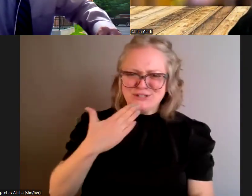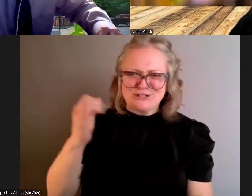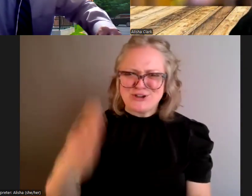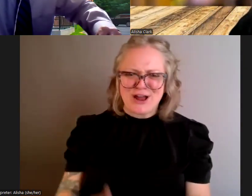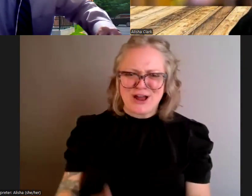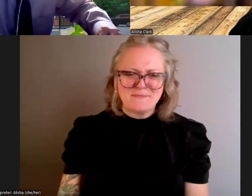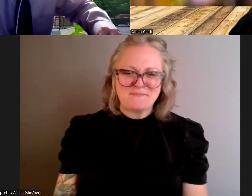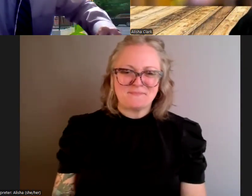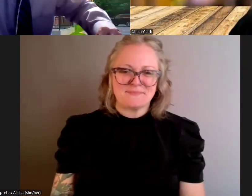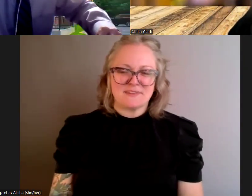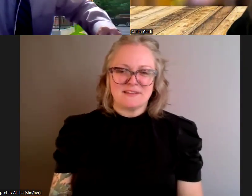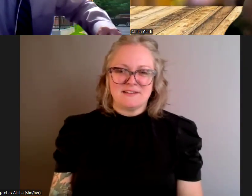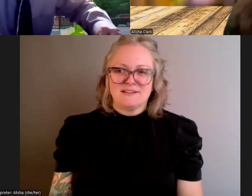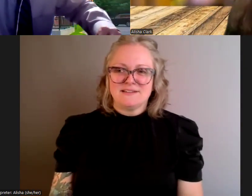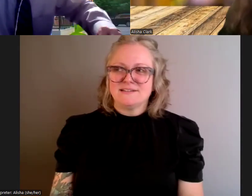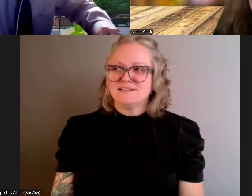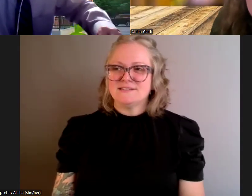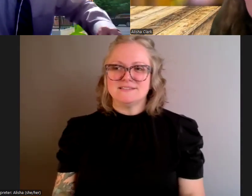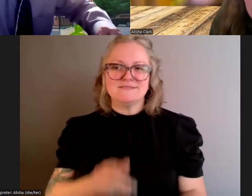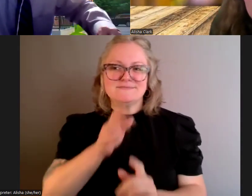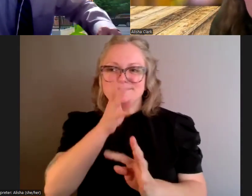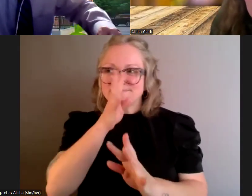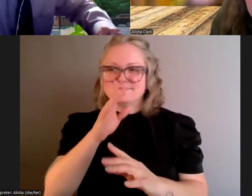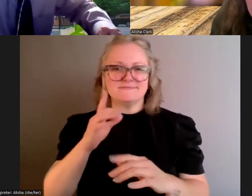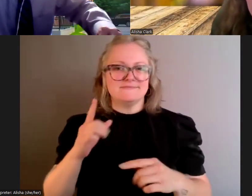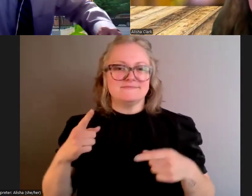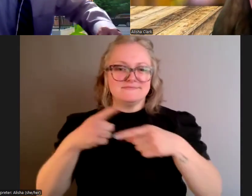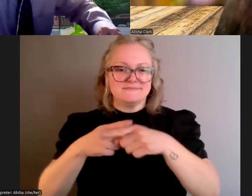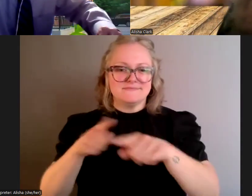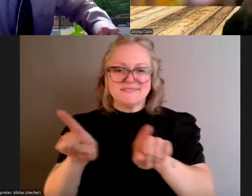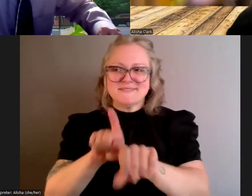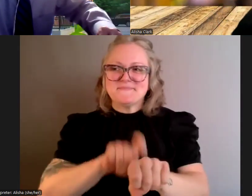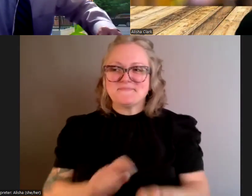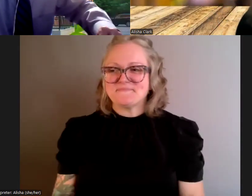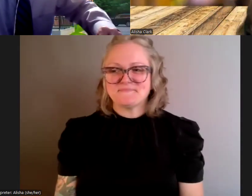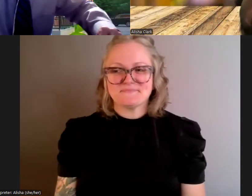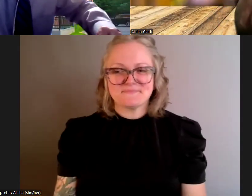Ya, mi amorcito, por favor, déjame un ratito. Hoy día te has puesto.